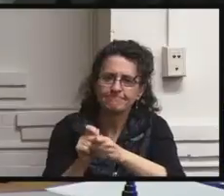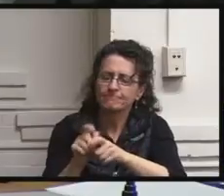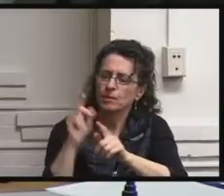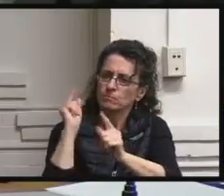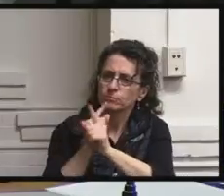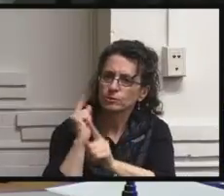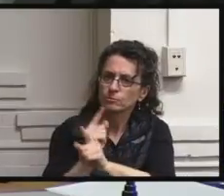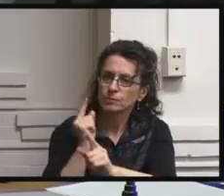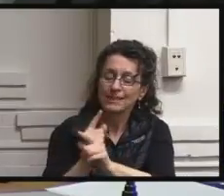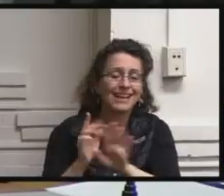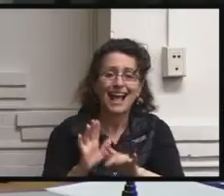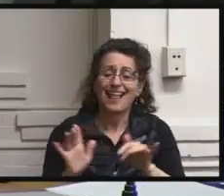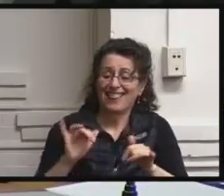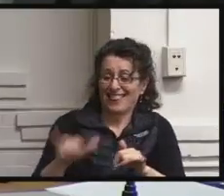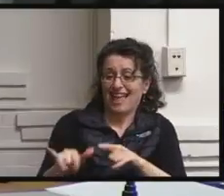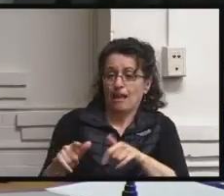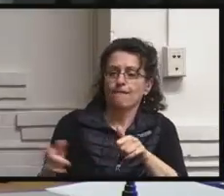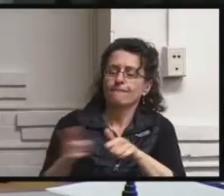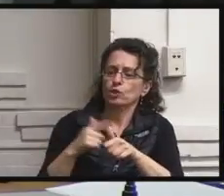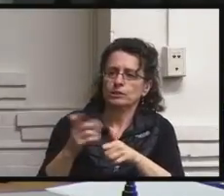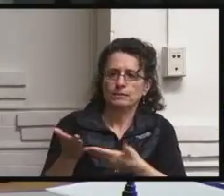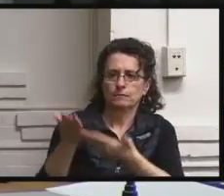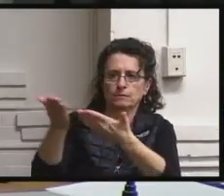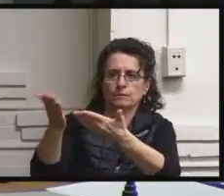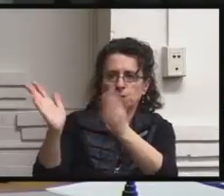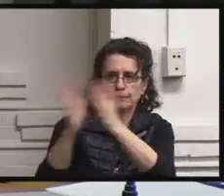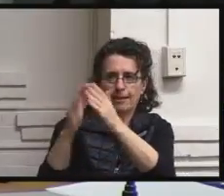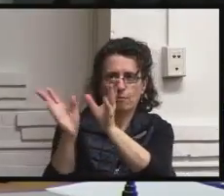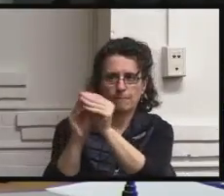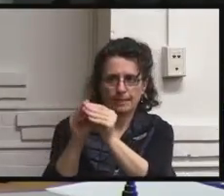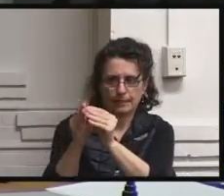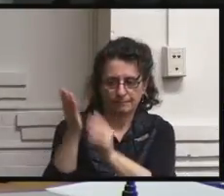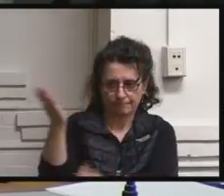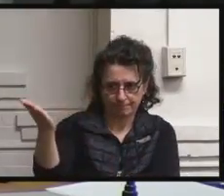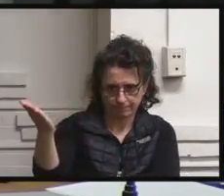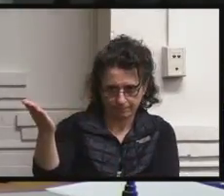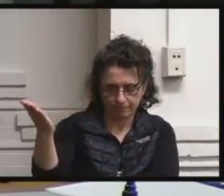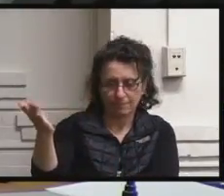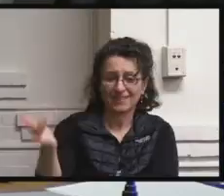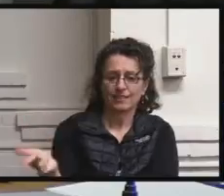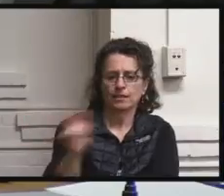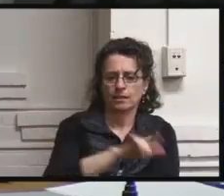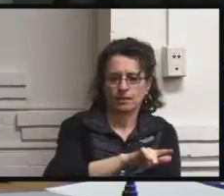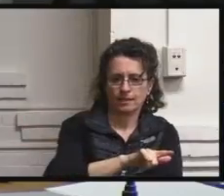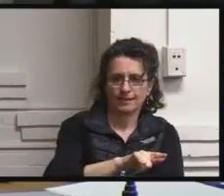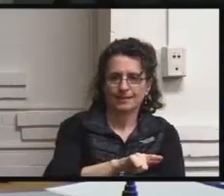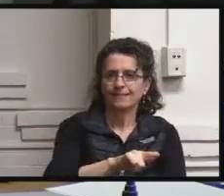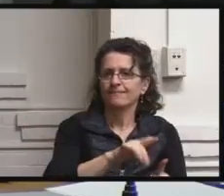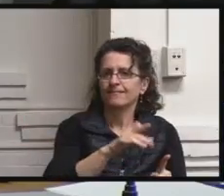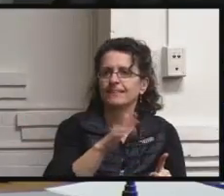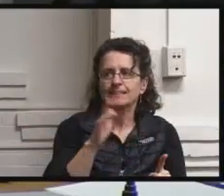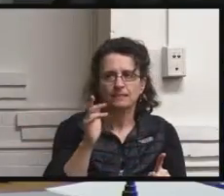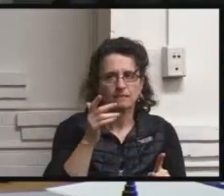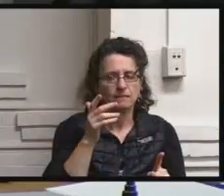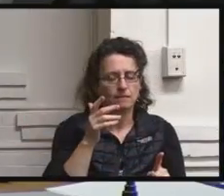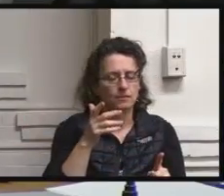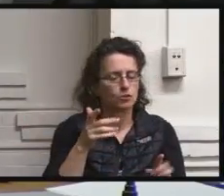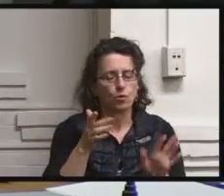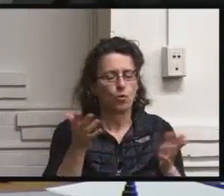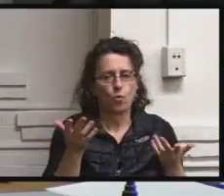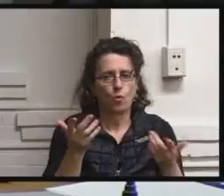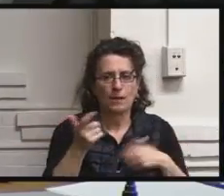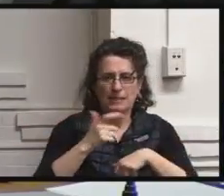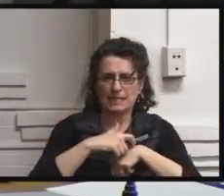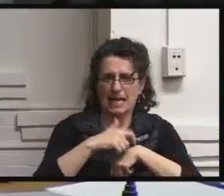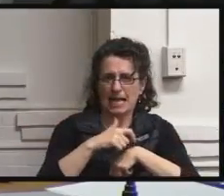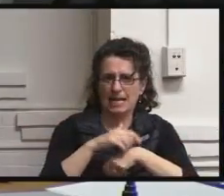town meeting, and given the timing constraints, if we were to have